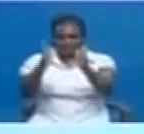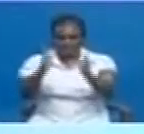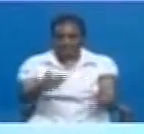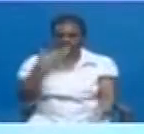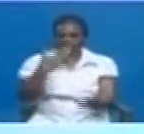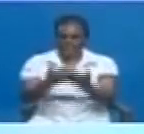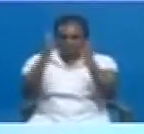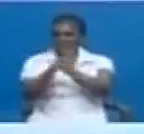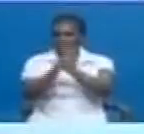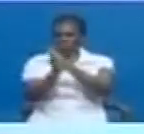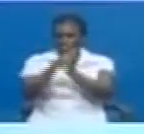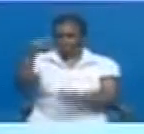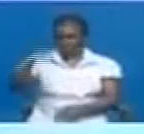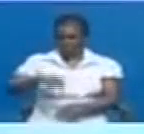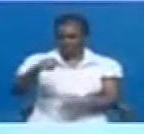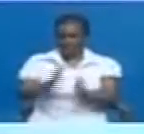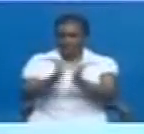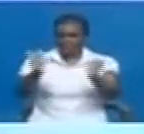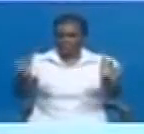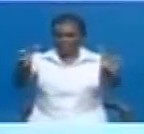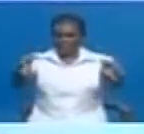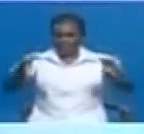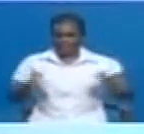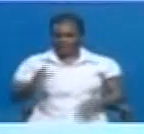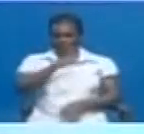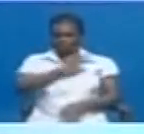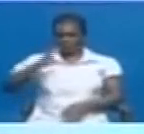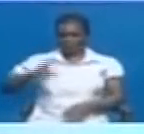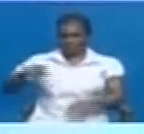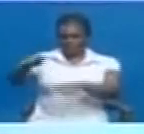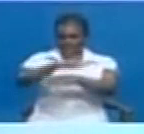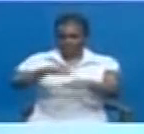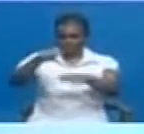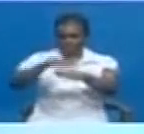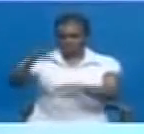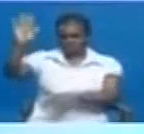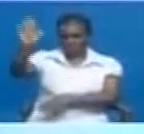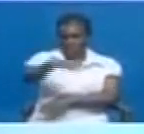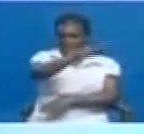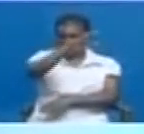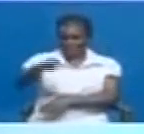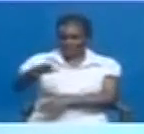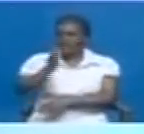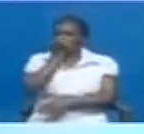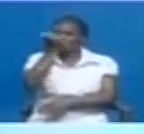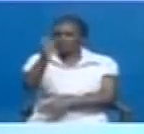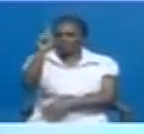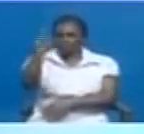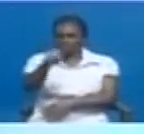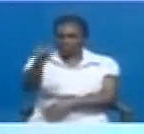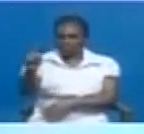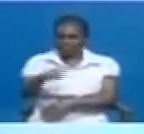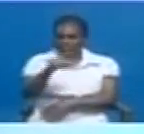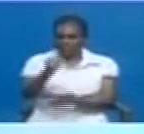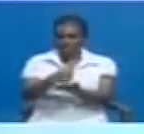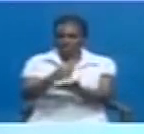much from the North Rift. The Public Accounts Committee of the National Assembly is dismissing critics of the Auditor